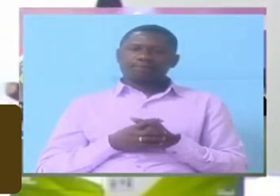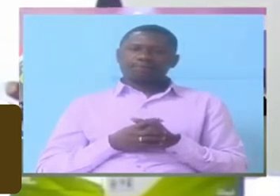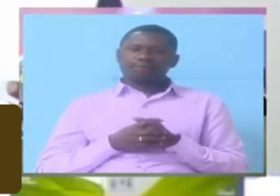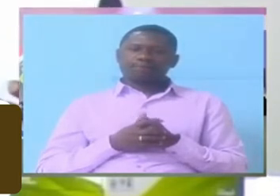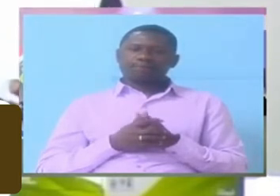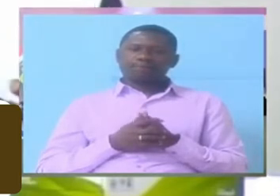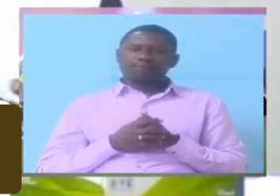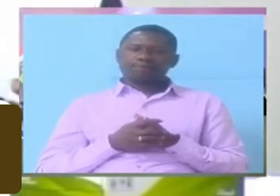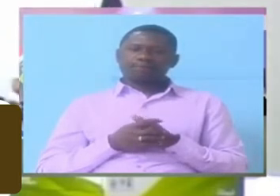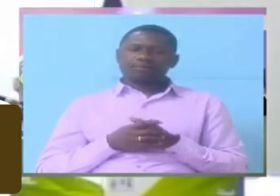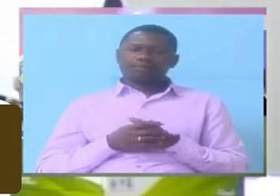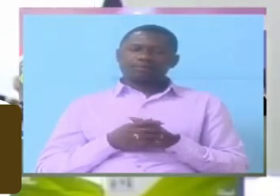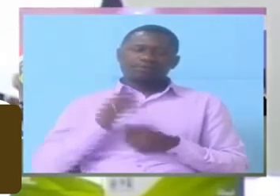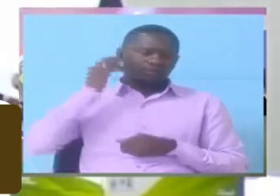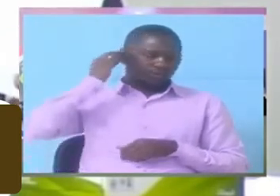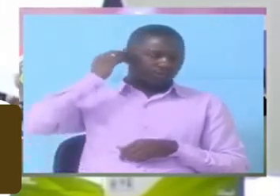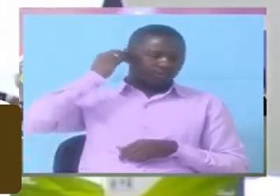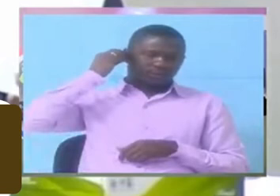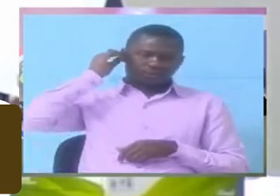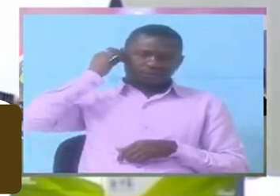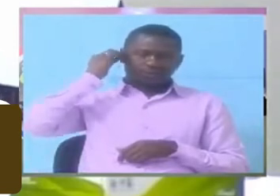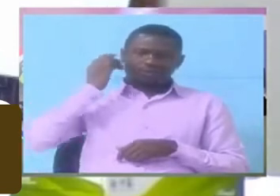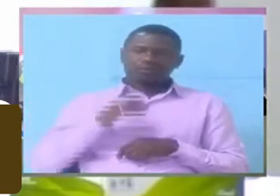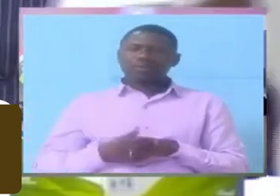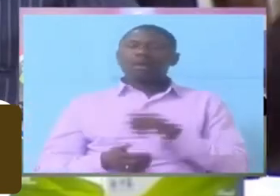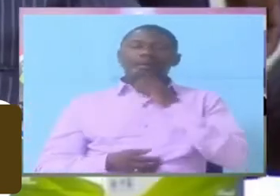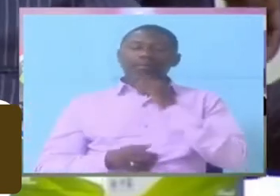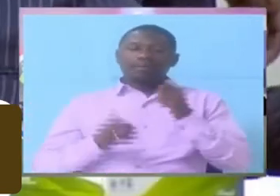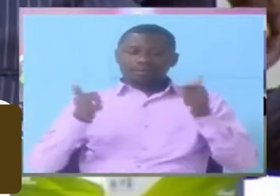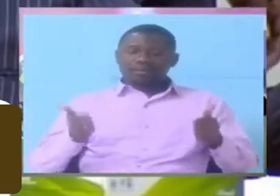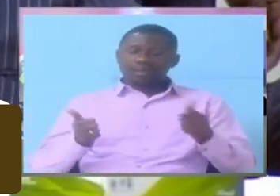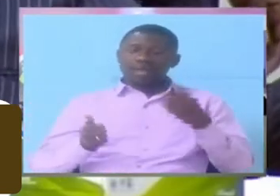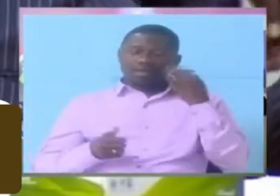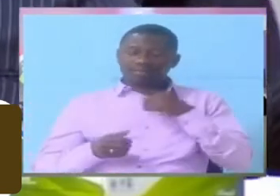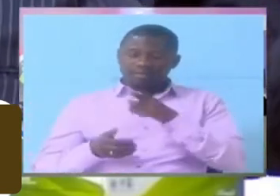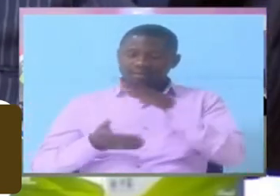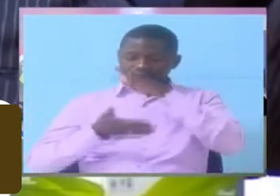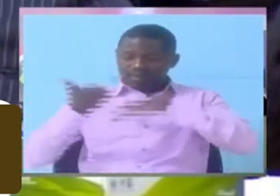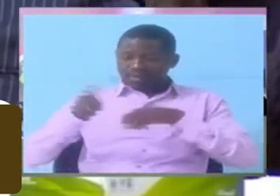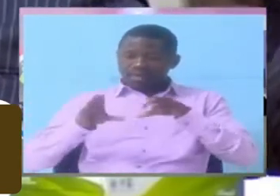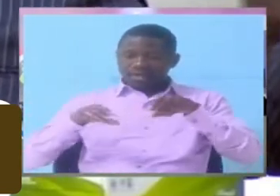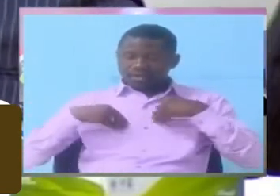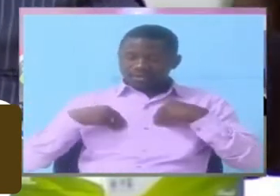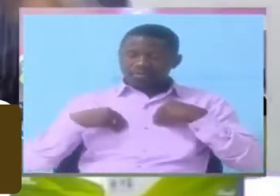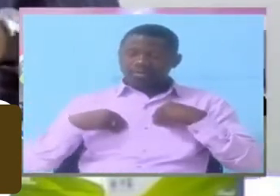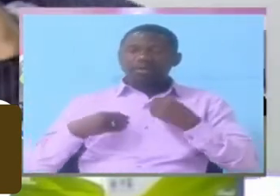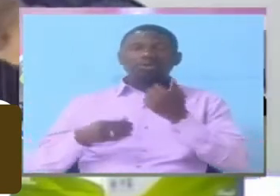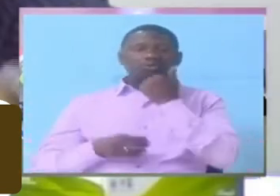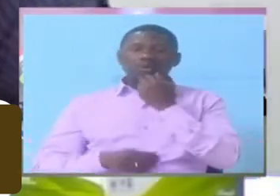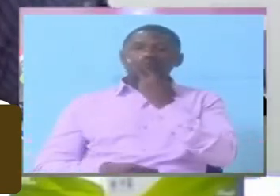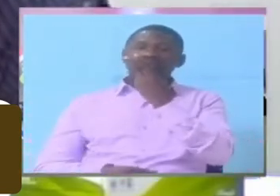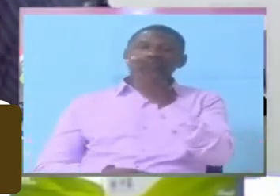kuwala barintela ngakani puru ya nyinki baro dina. Mr. Chair, if this document is accepted, it should be Exhibit